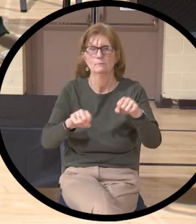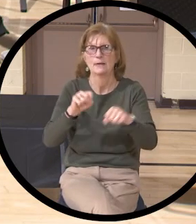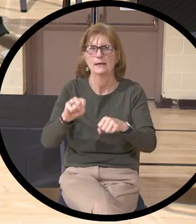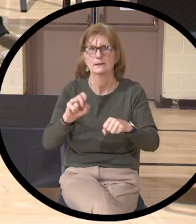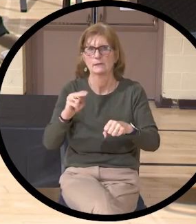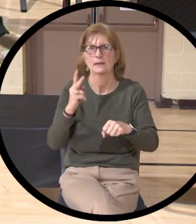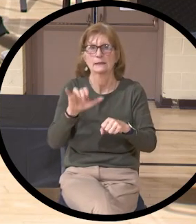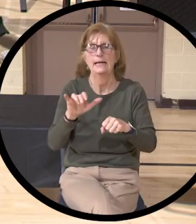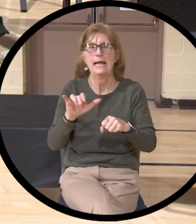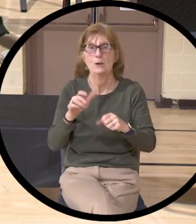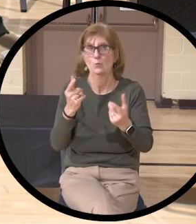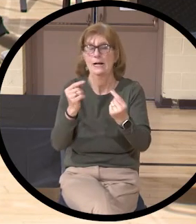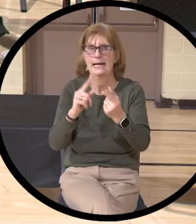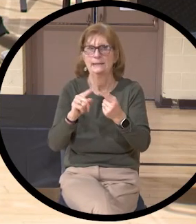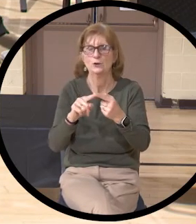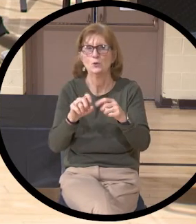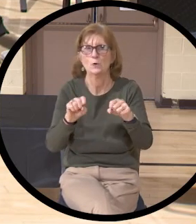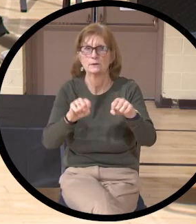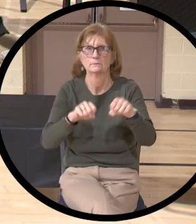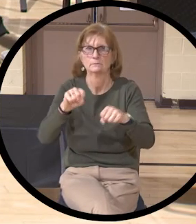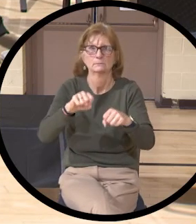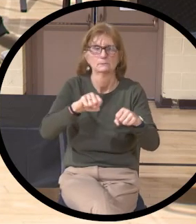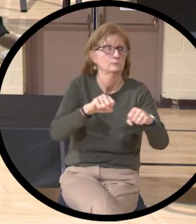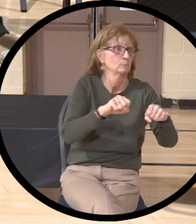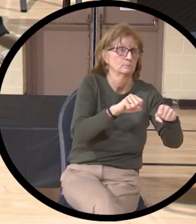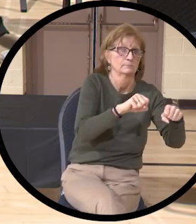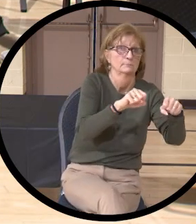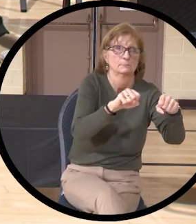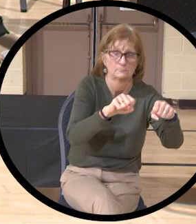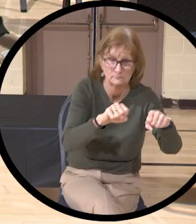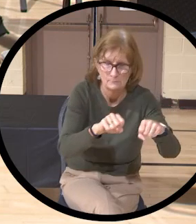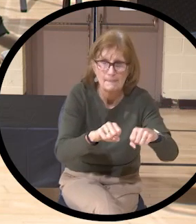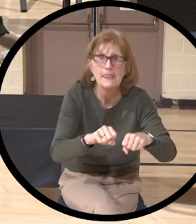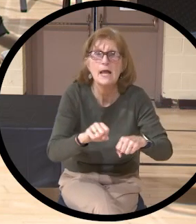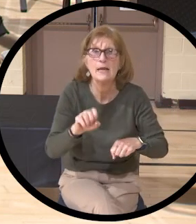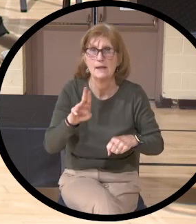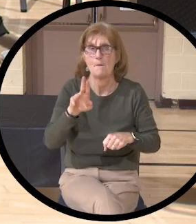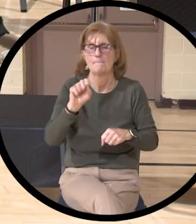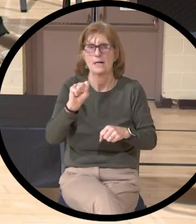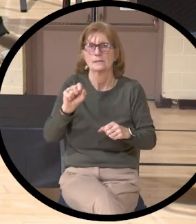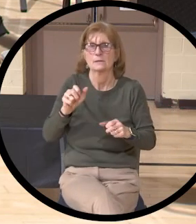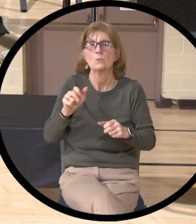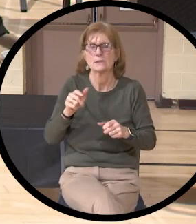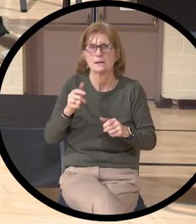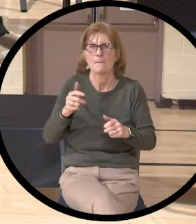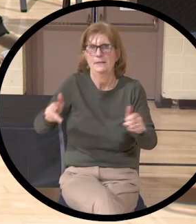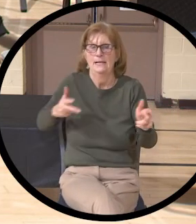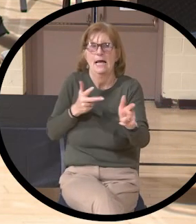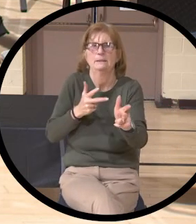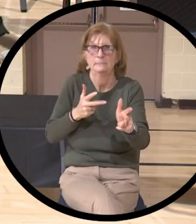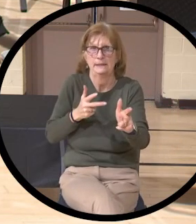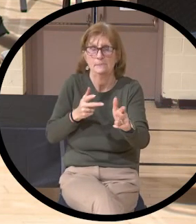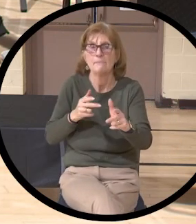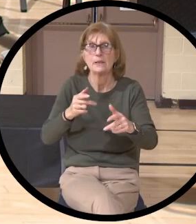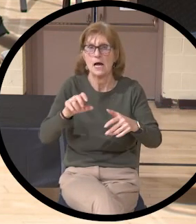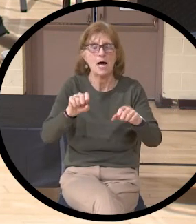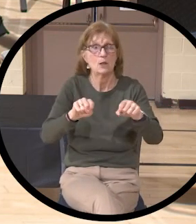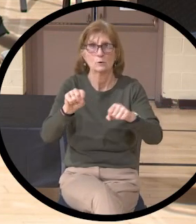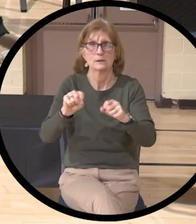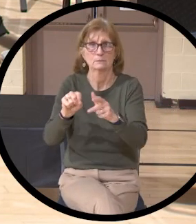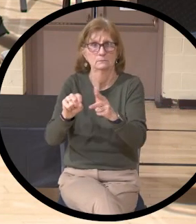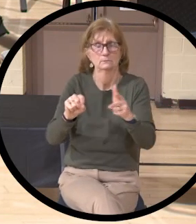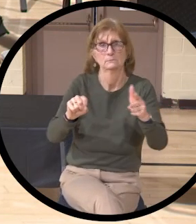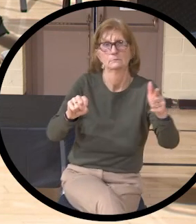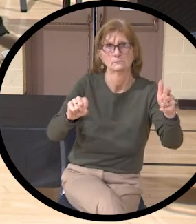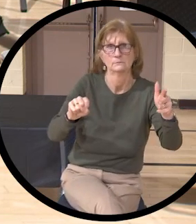lane of motor vehicle traffic. And a bus that was behind me tried to pass me even though I was picking up the whole